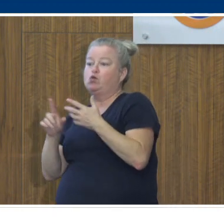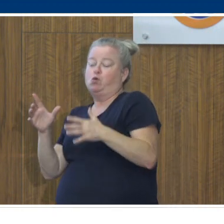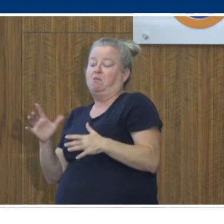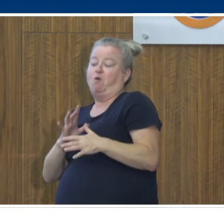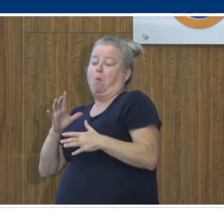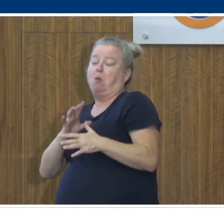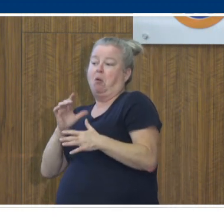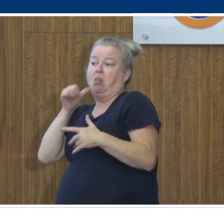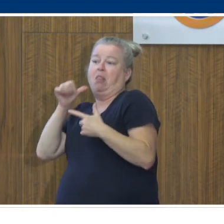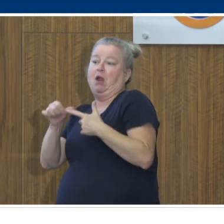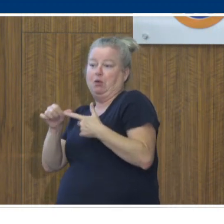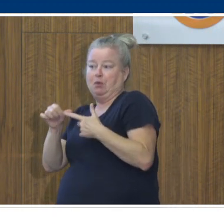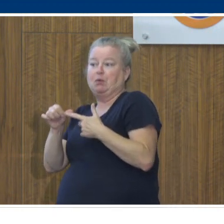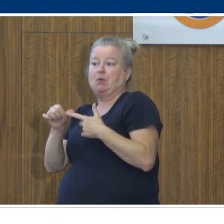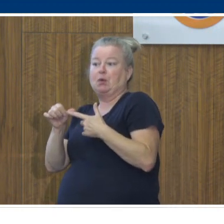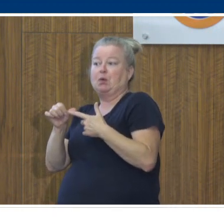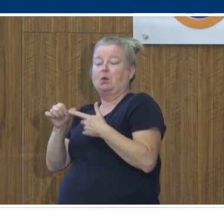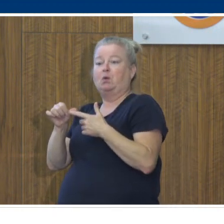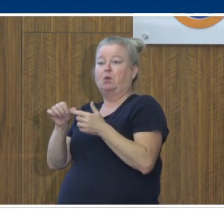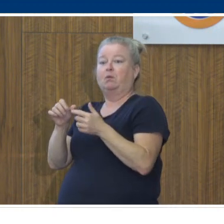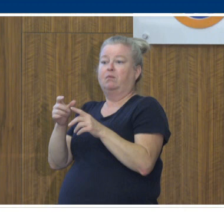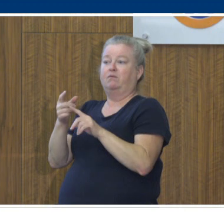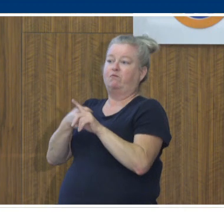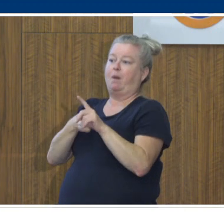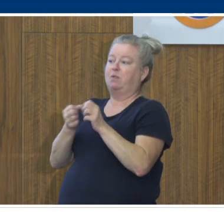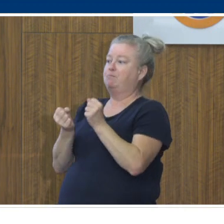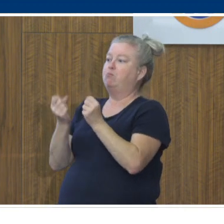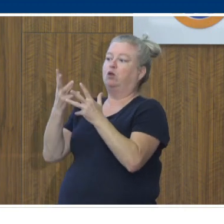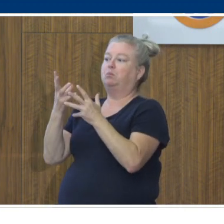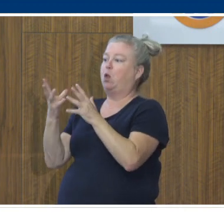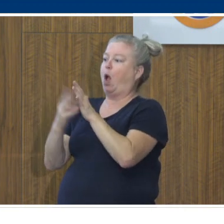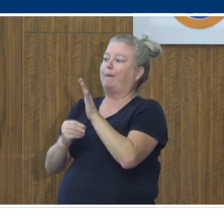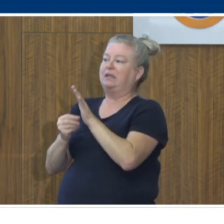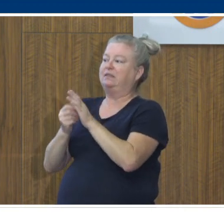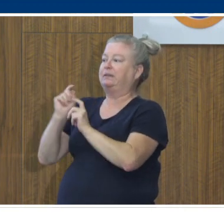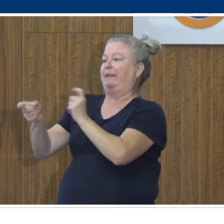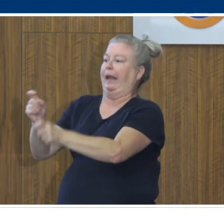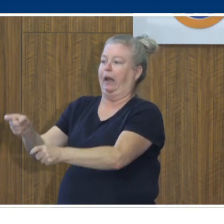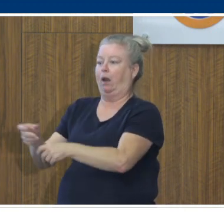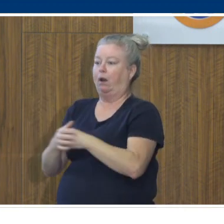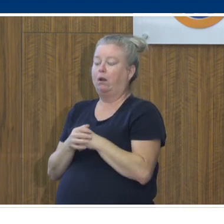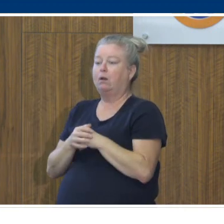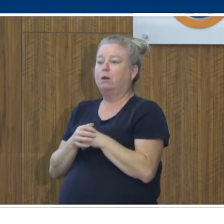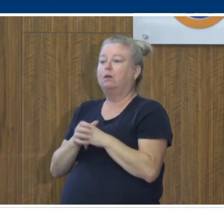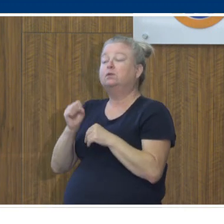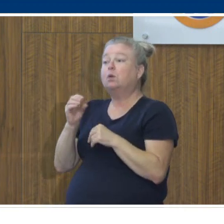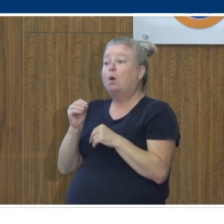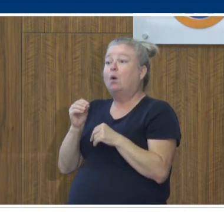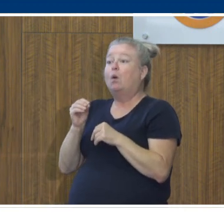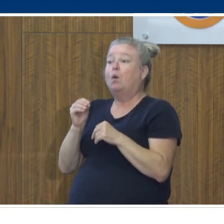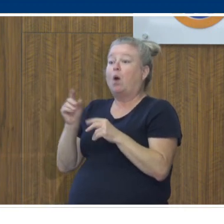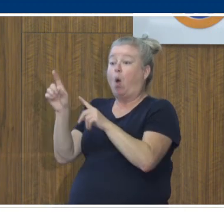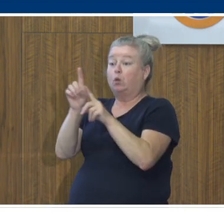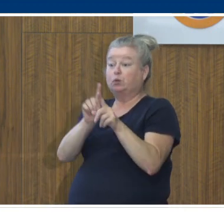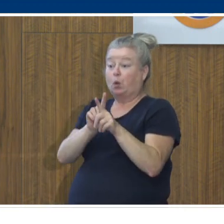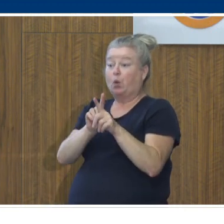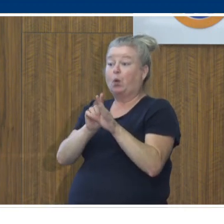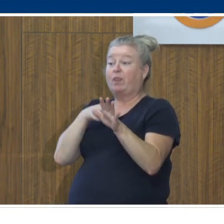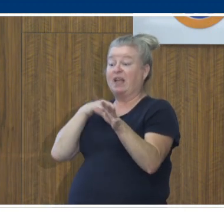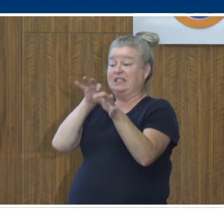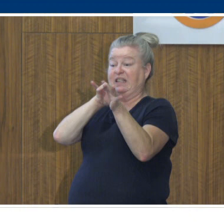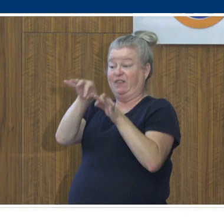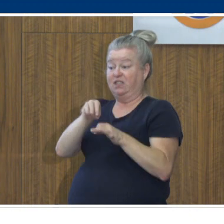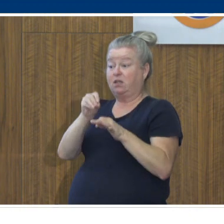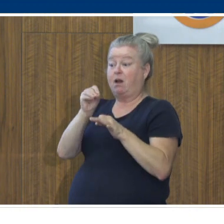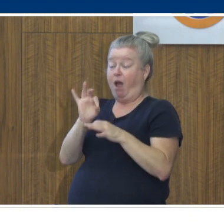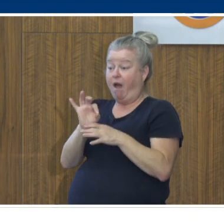just, that's where multiple copies of that are submitted. And again, in addition to the definition of